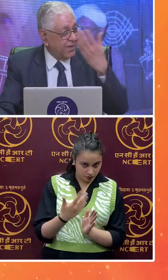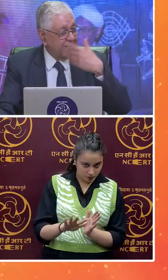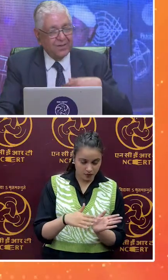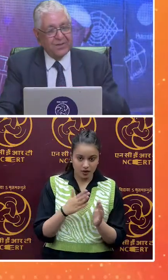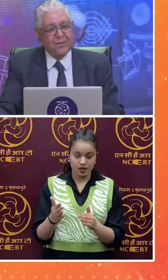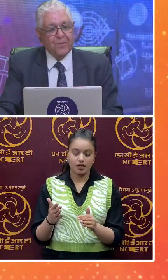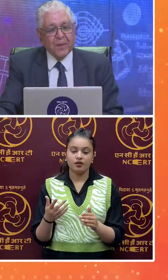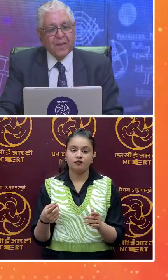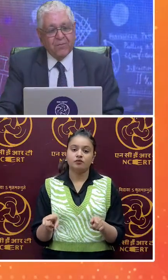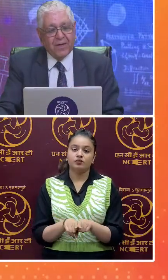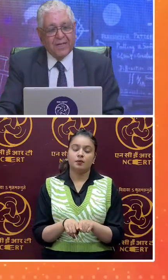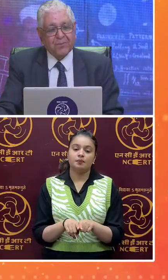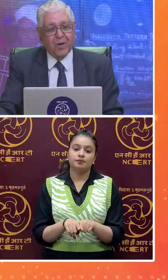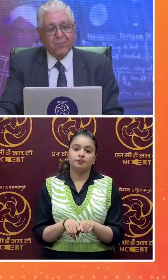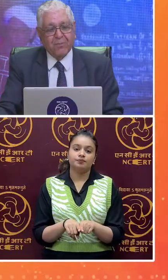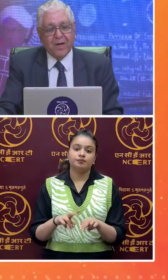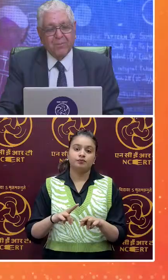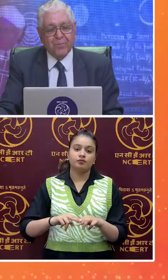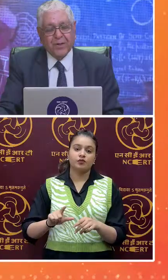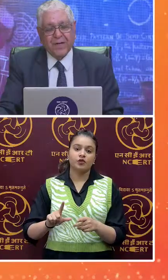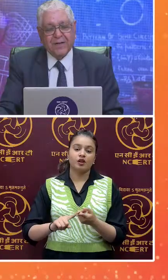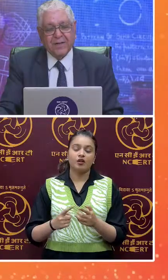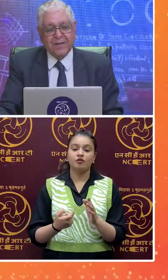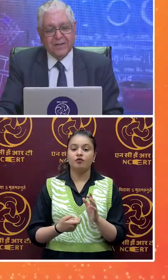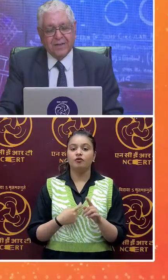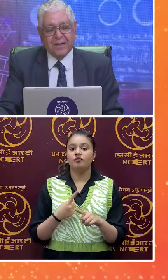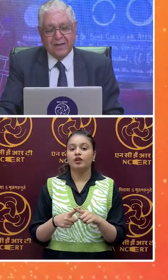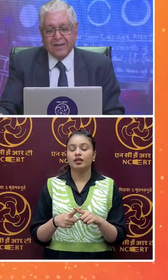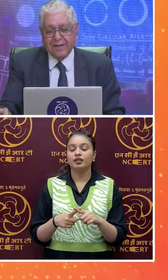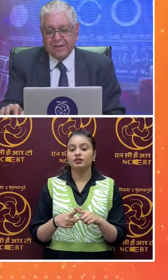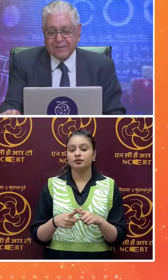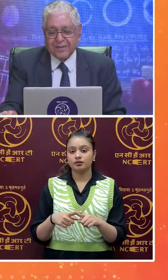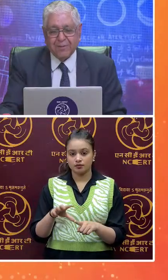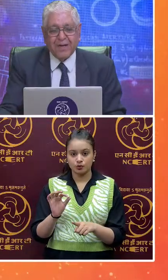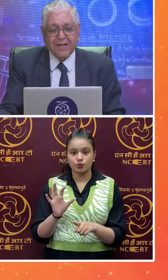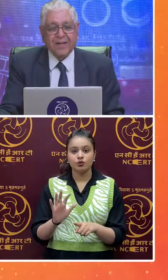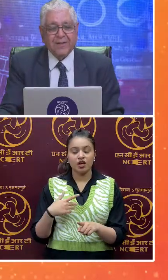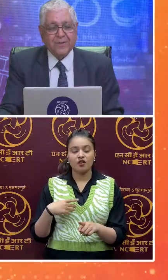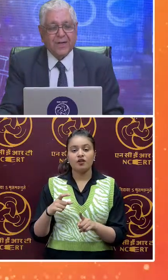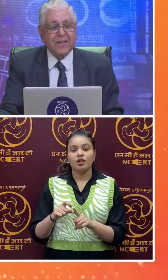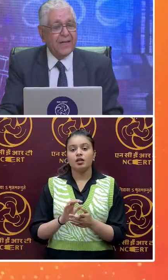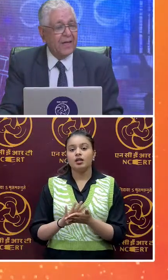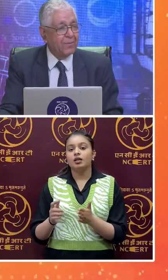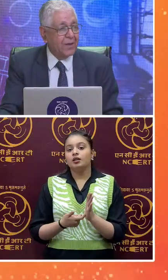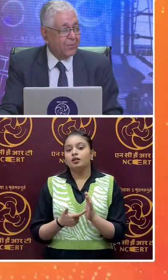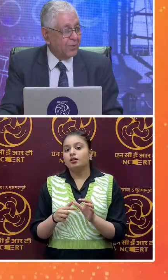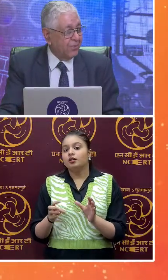from Felix Bloch, Bhabha imported Dharmati to start the NMR program for